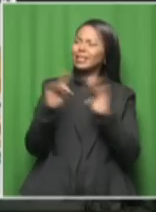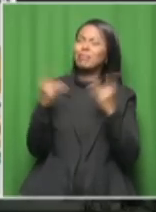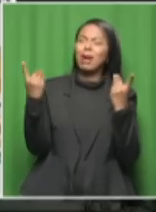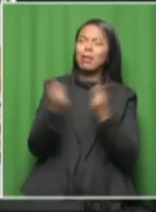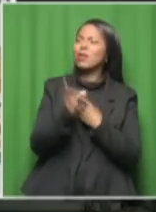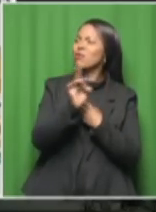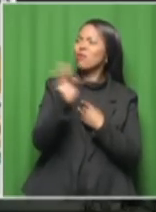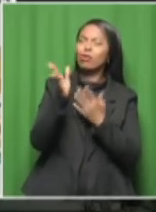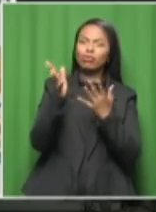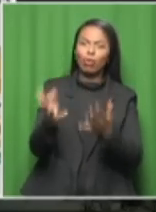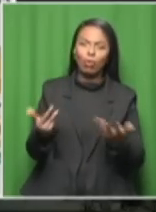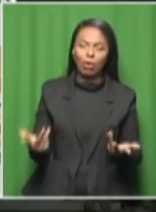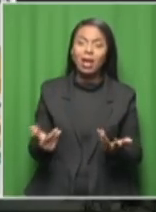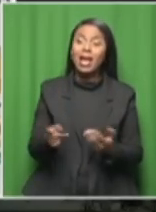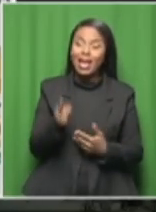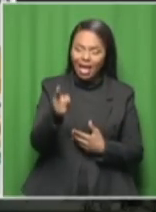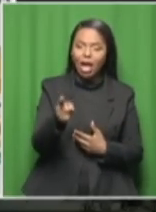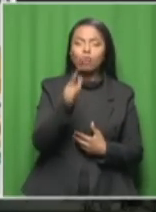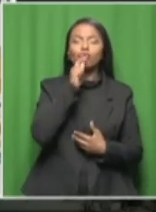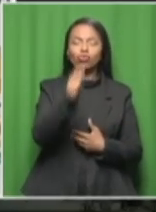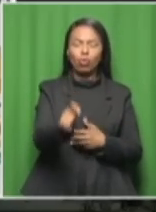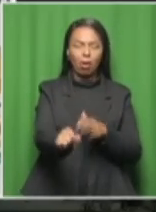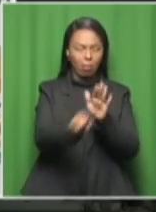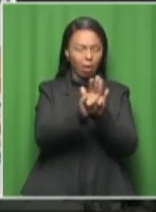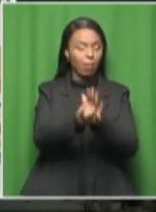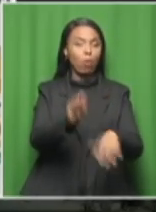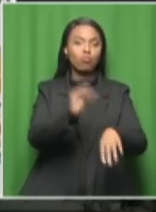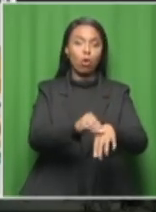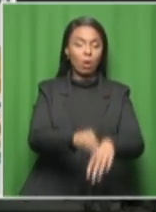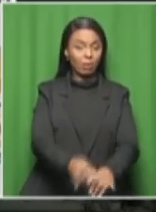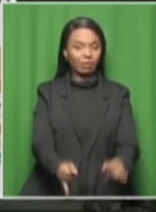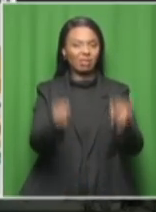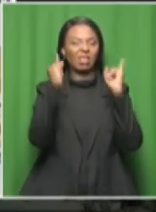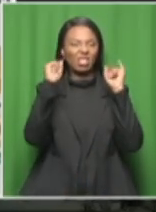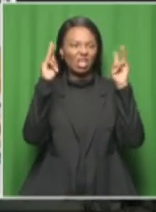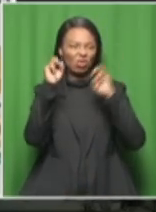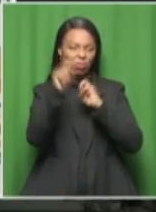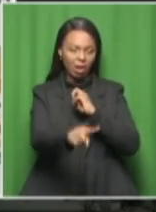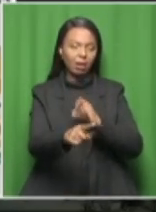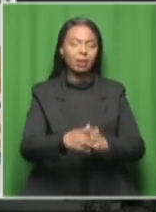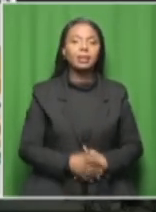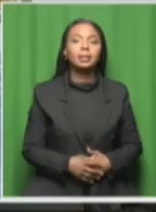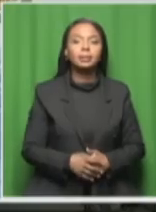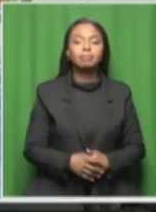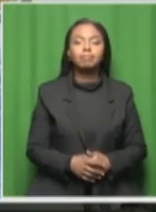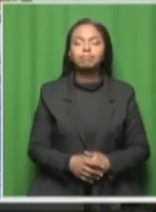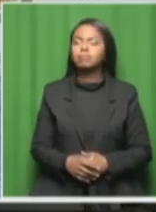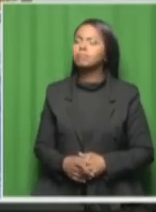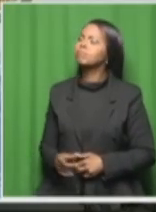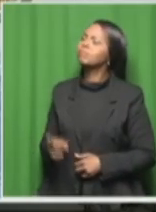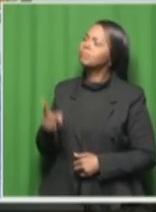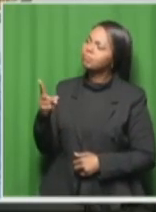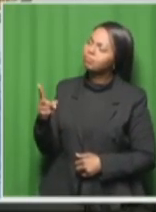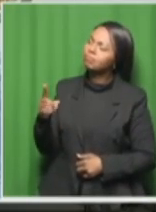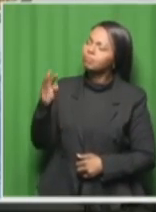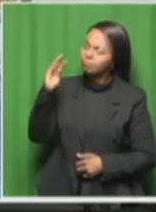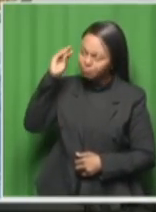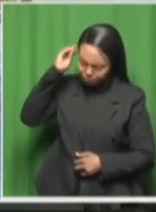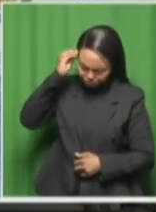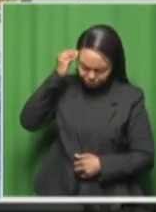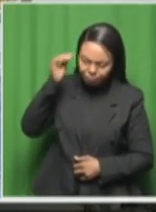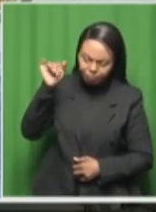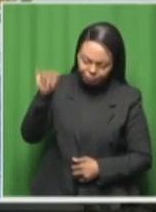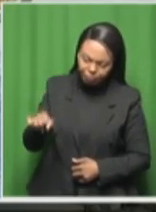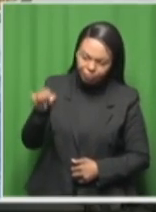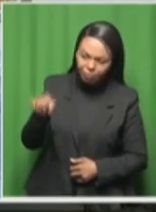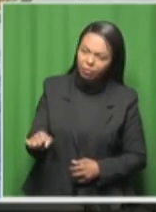did have very serious, we do have very serious problems in this regard. So, which is very interesting, and perhaps where we